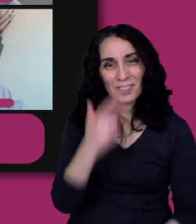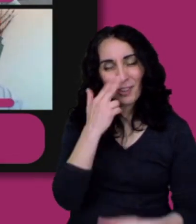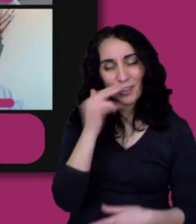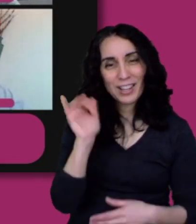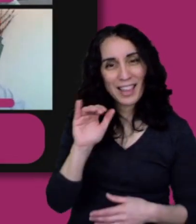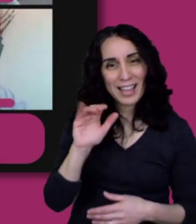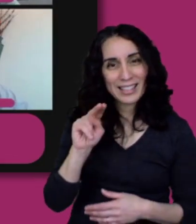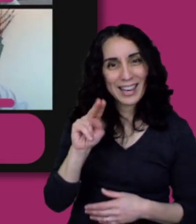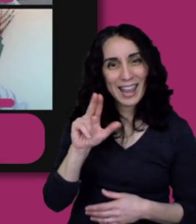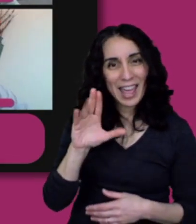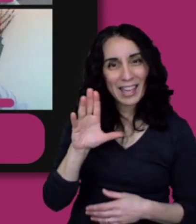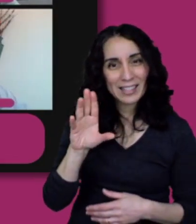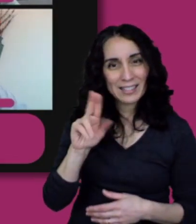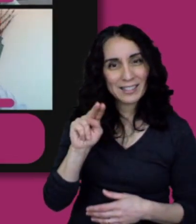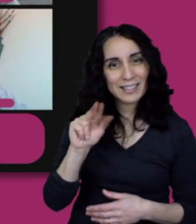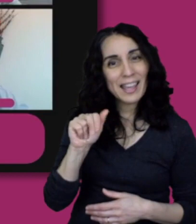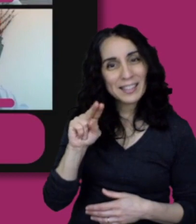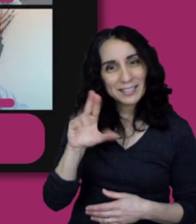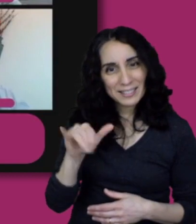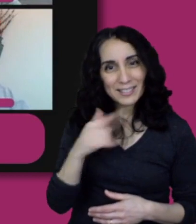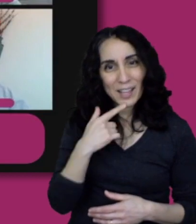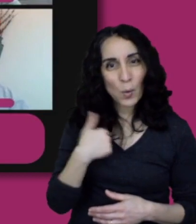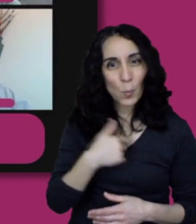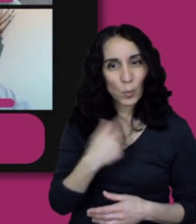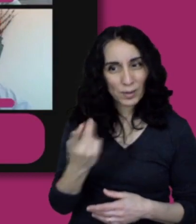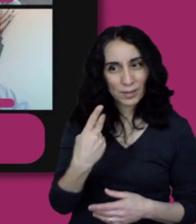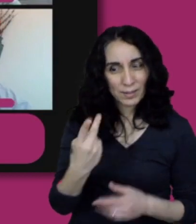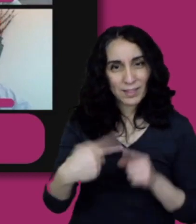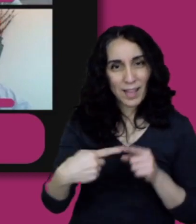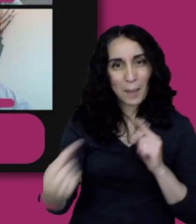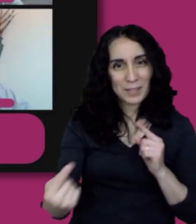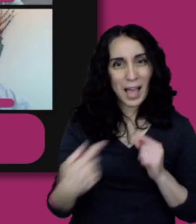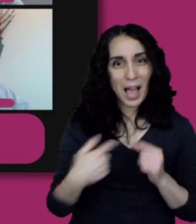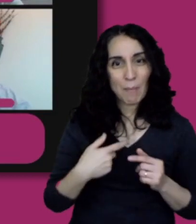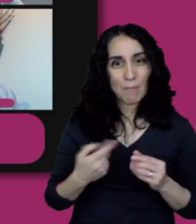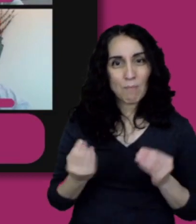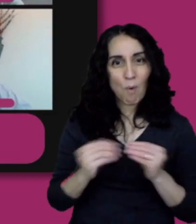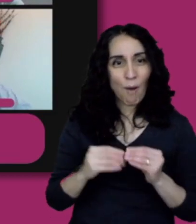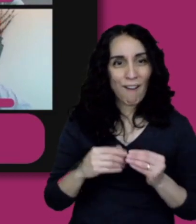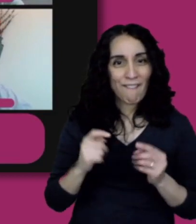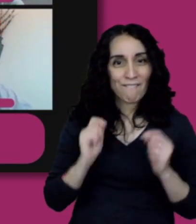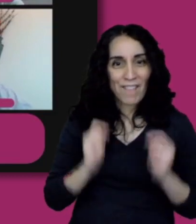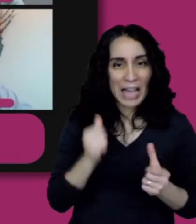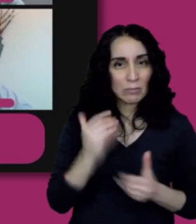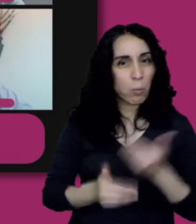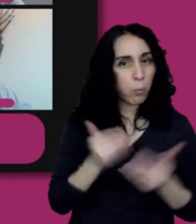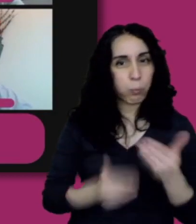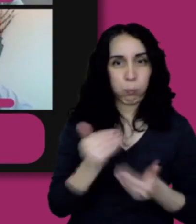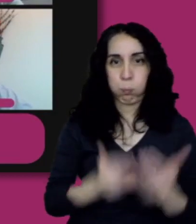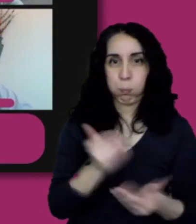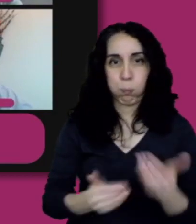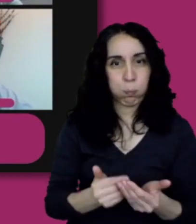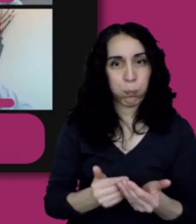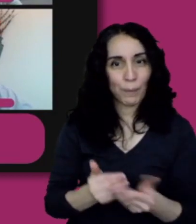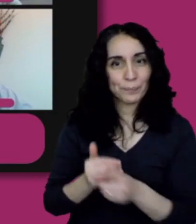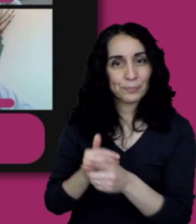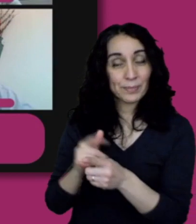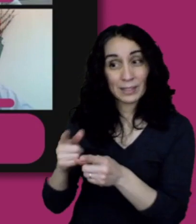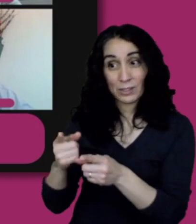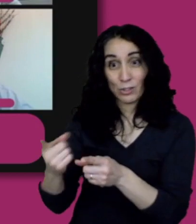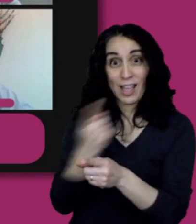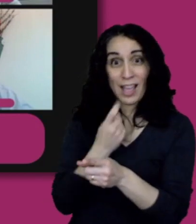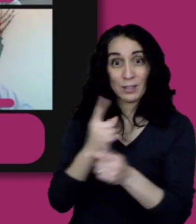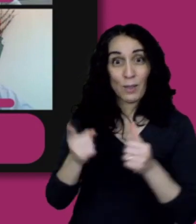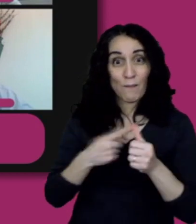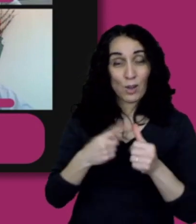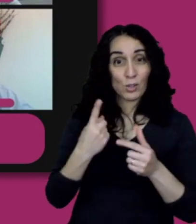like Nancy mentioned, is like, we're kind of opposites in that, 2 things I learned. I'm a go person. So I'm already,